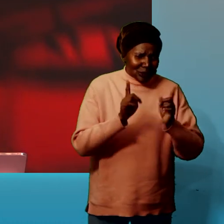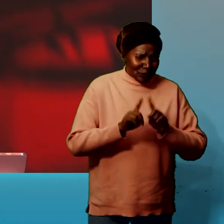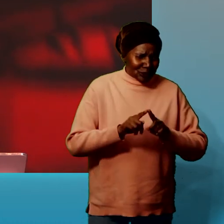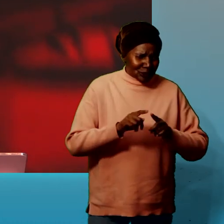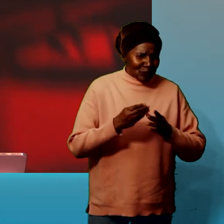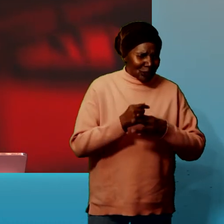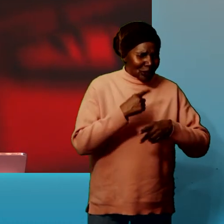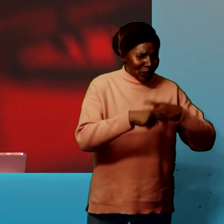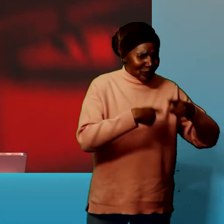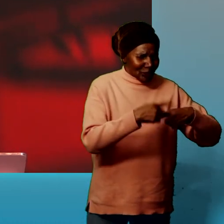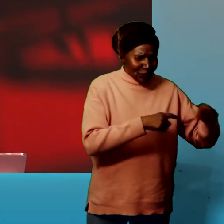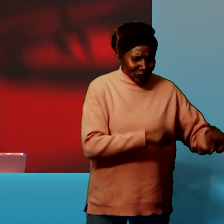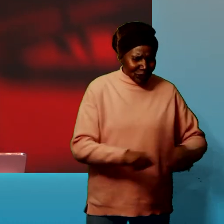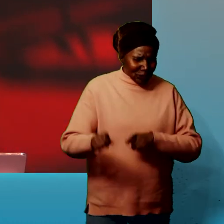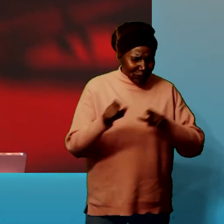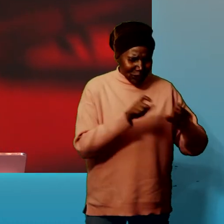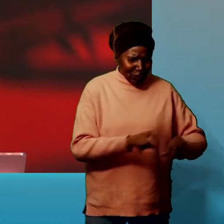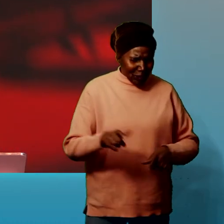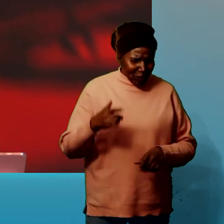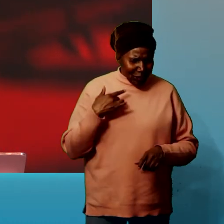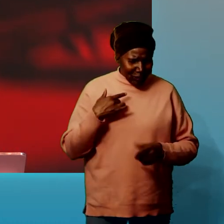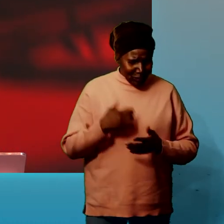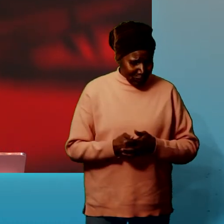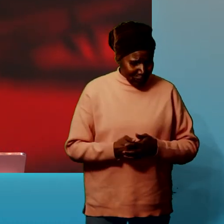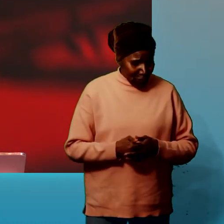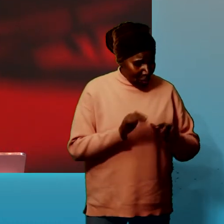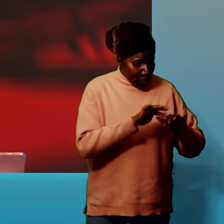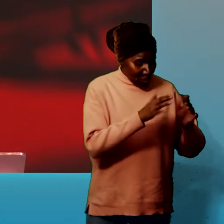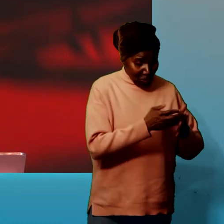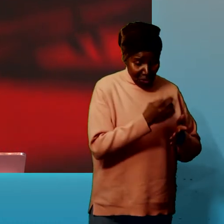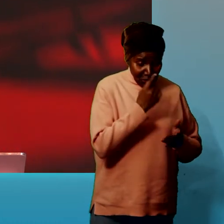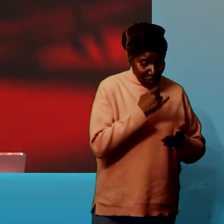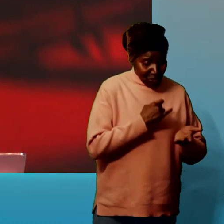This world may discard you.